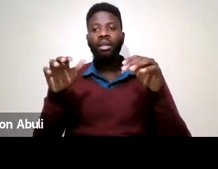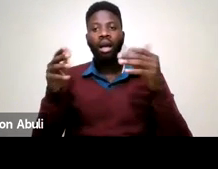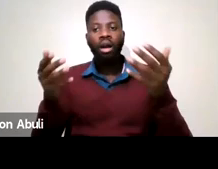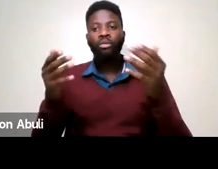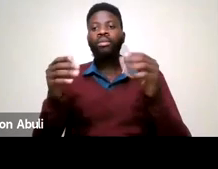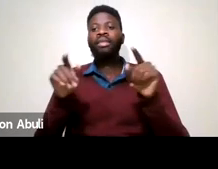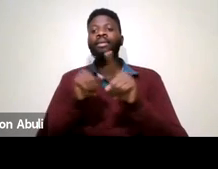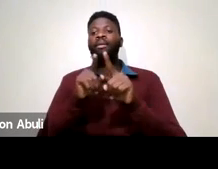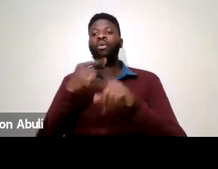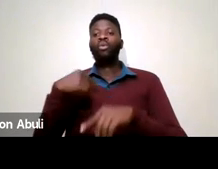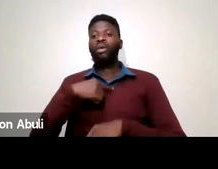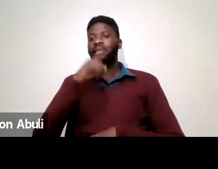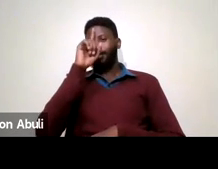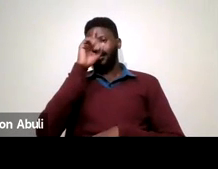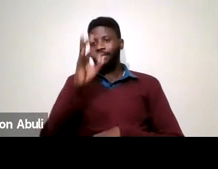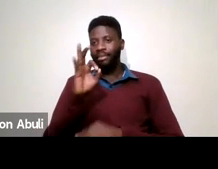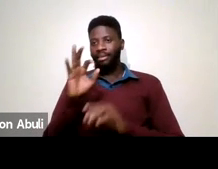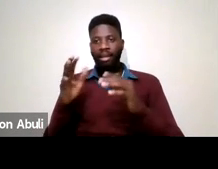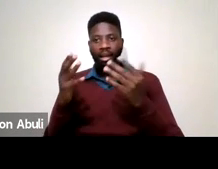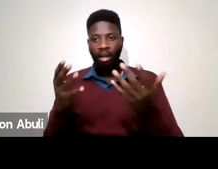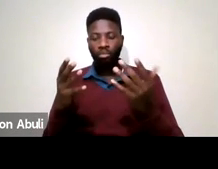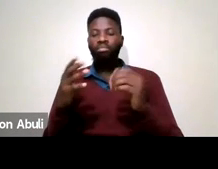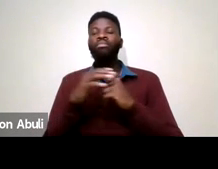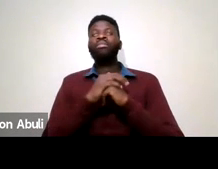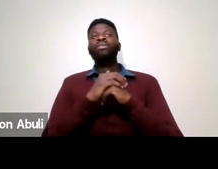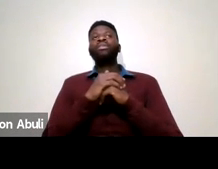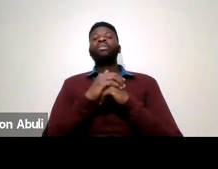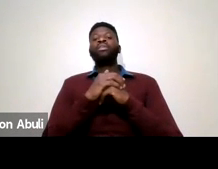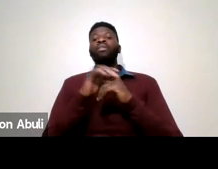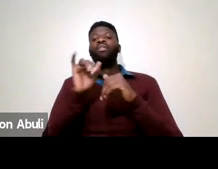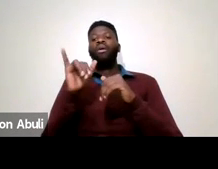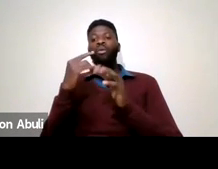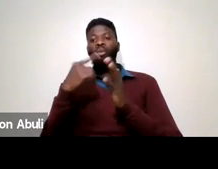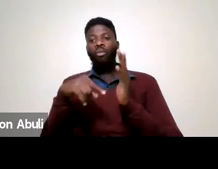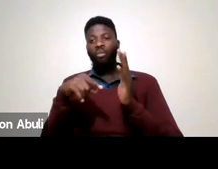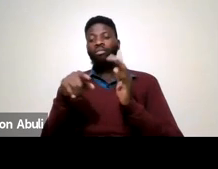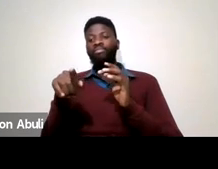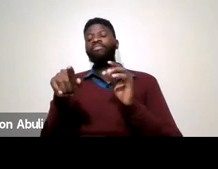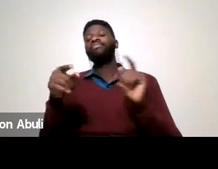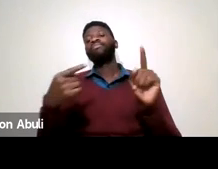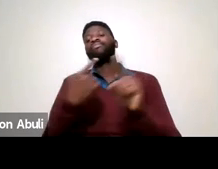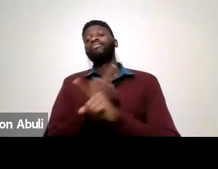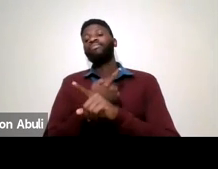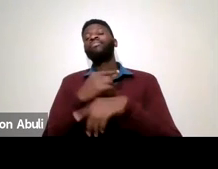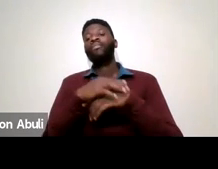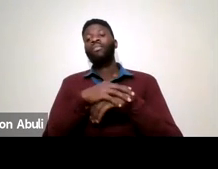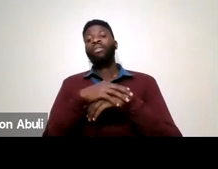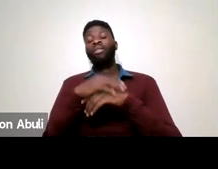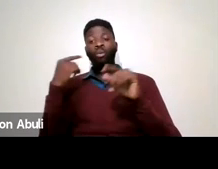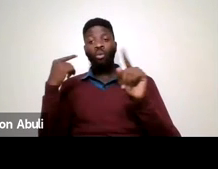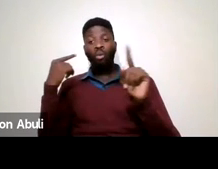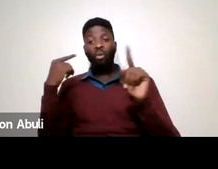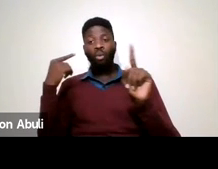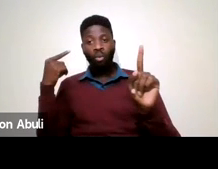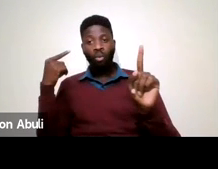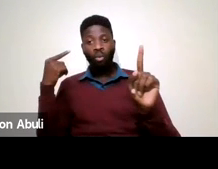how serious we are about them and how realistic we are. That is what makes the difference at the end of the day. So goals will help us